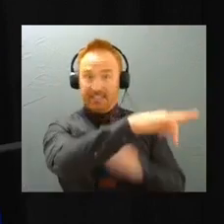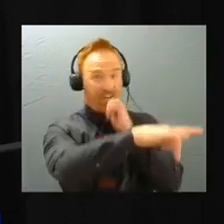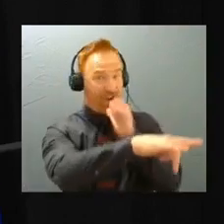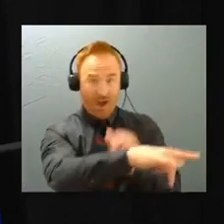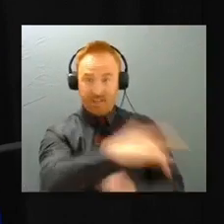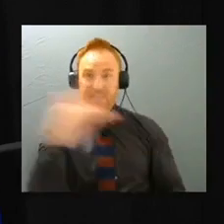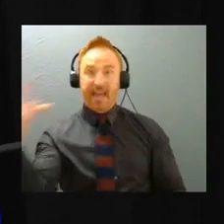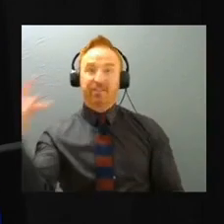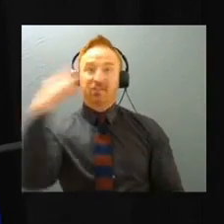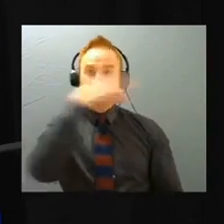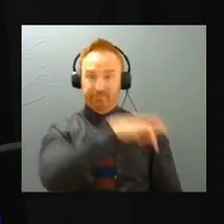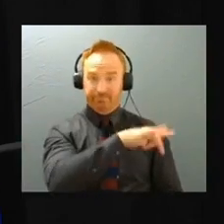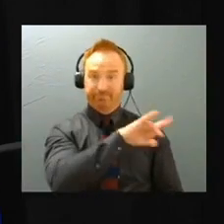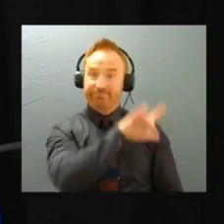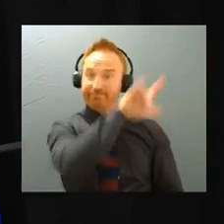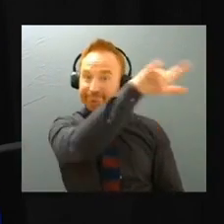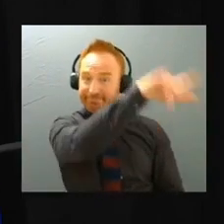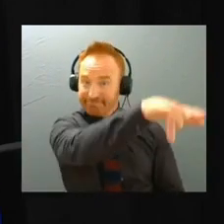when they arrive,